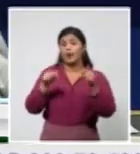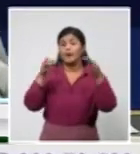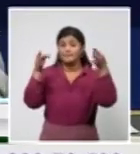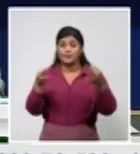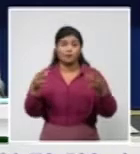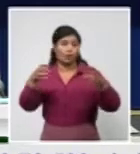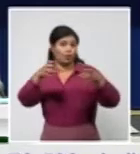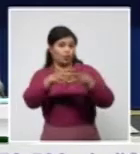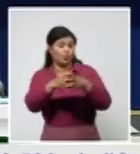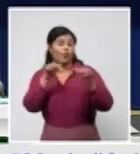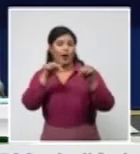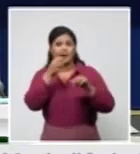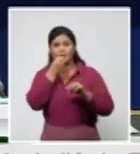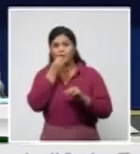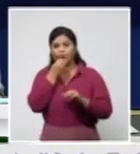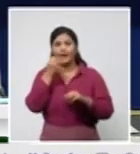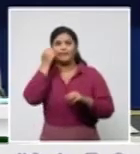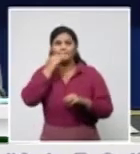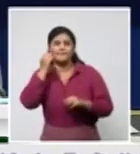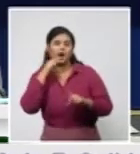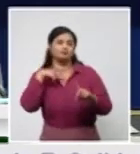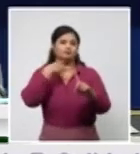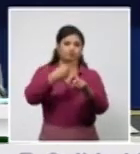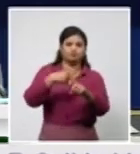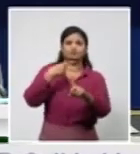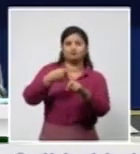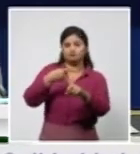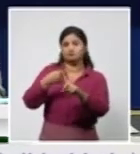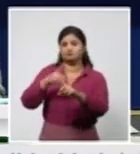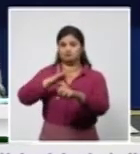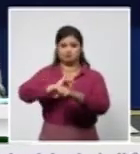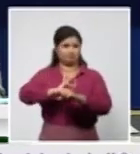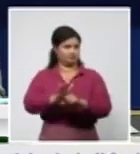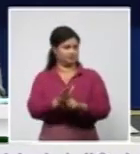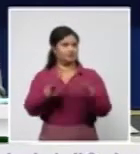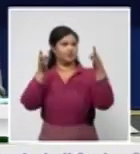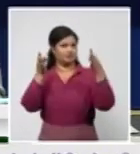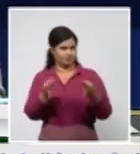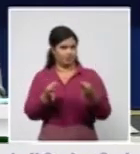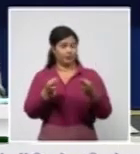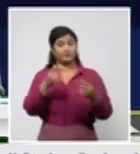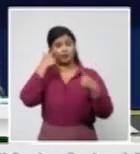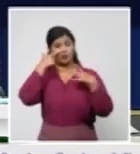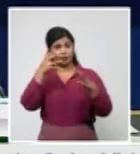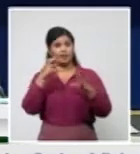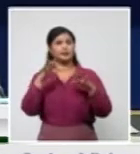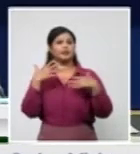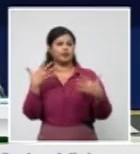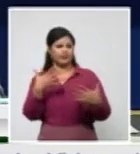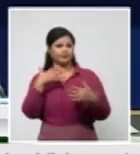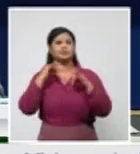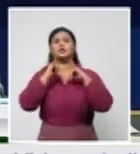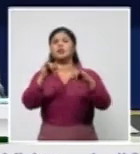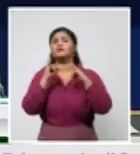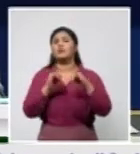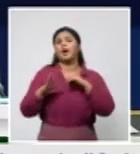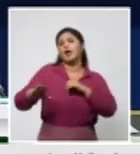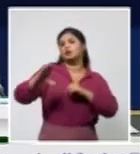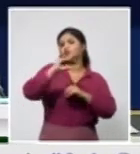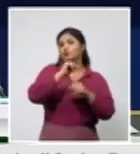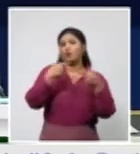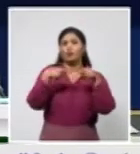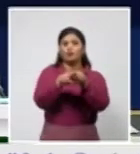asymptomatic. This brings the number of cases where the source of infection has been linked to a previously confirmed